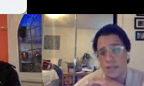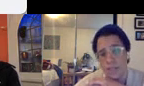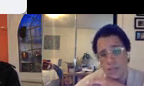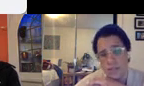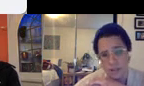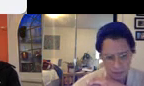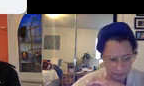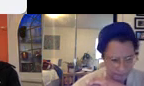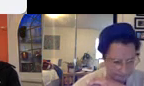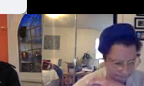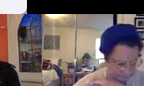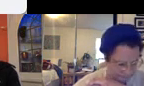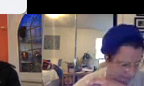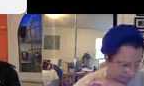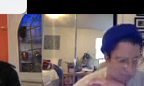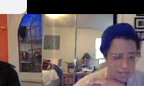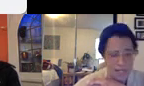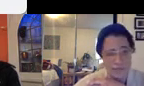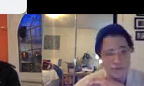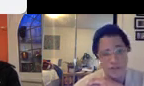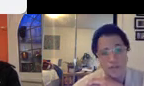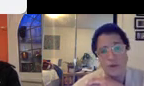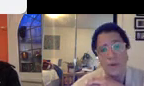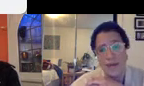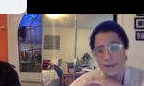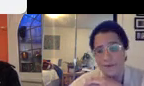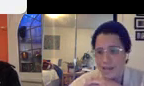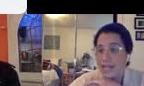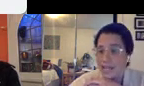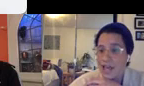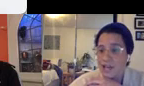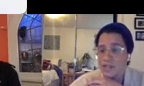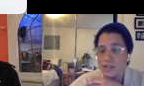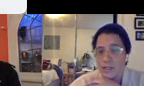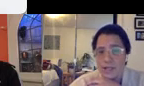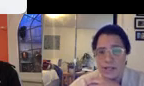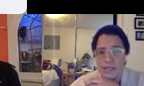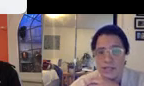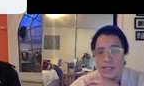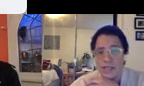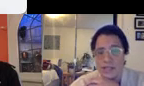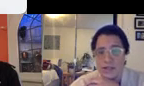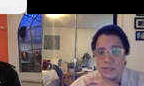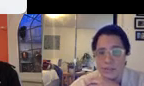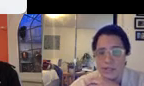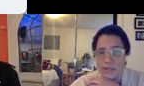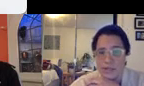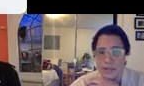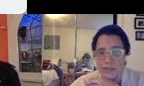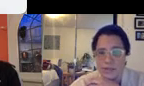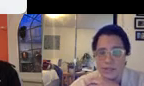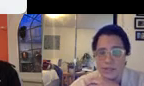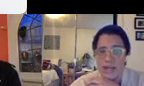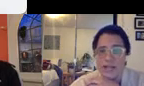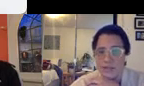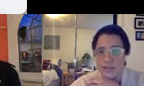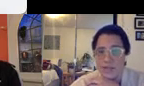mentioning subcommittees, that's just kind of a traditional way of taking action. It doesn't necessarily mean